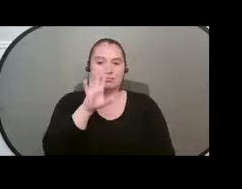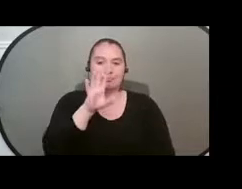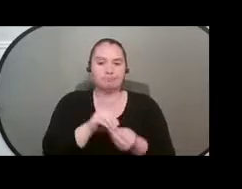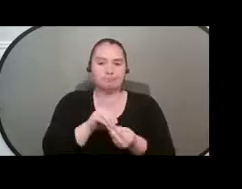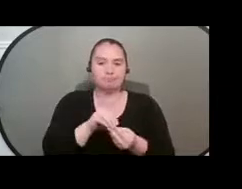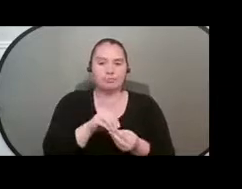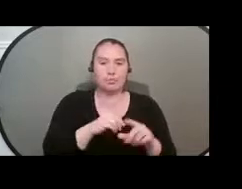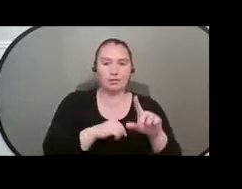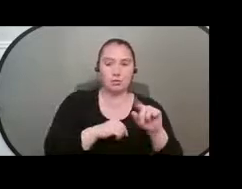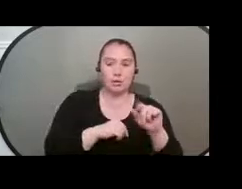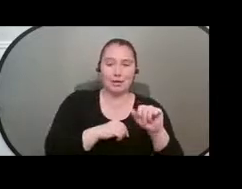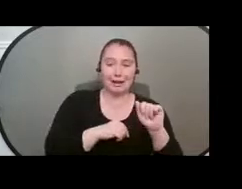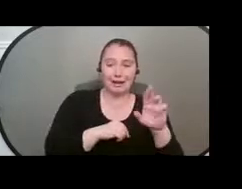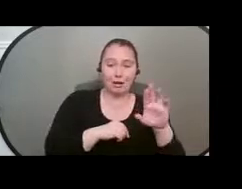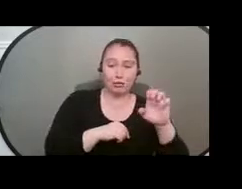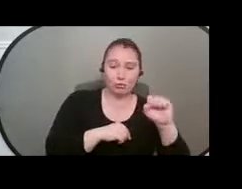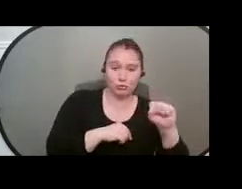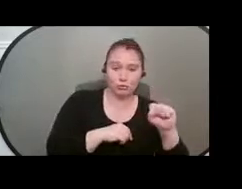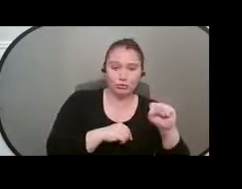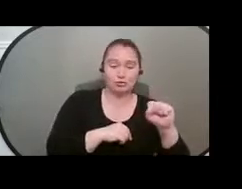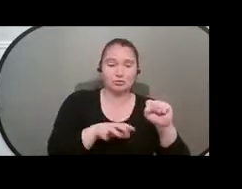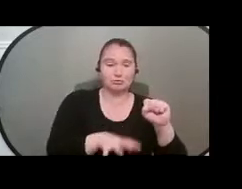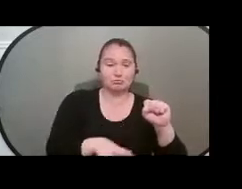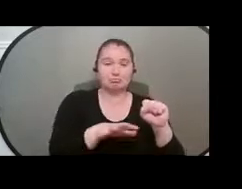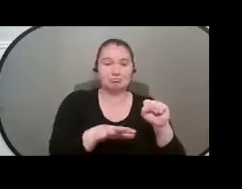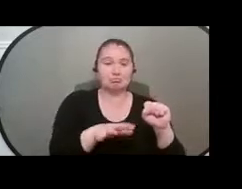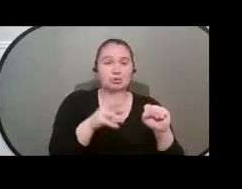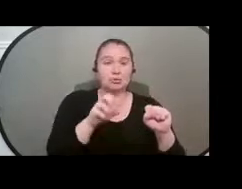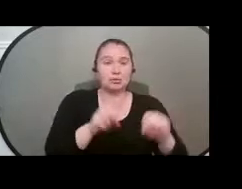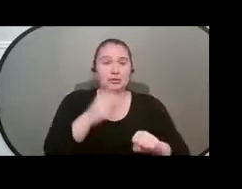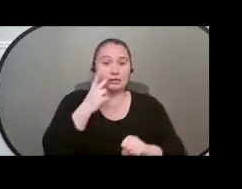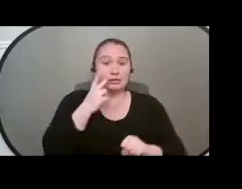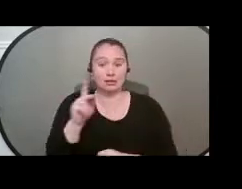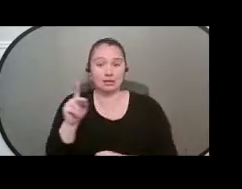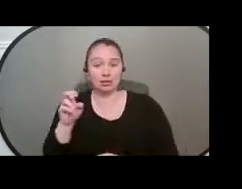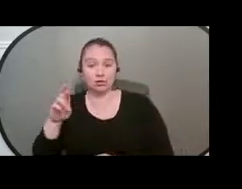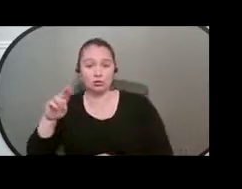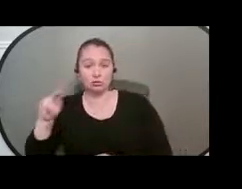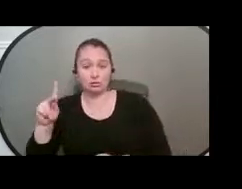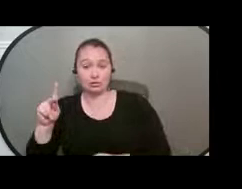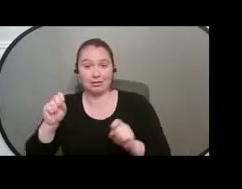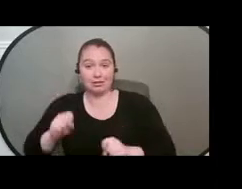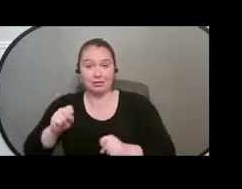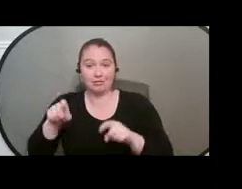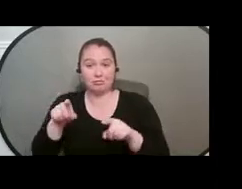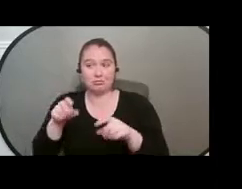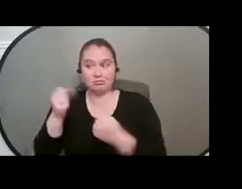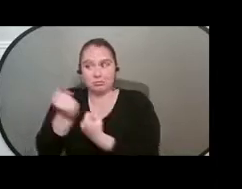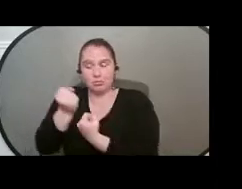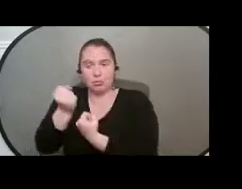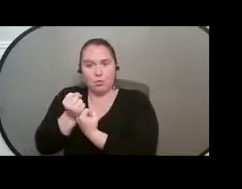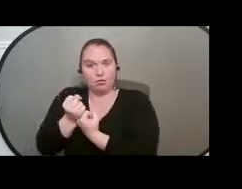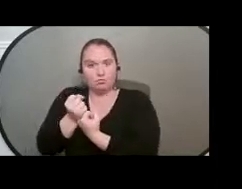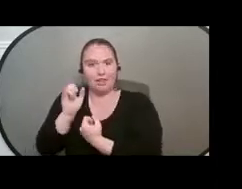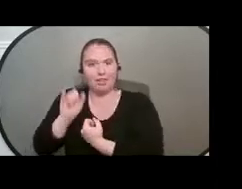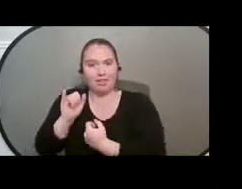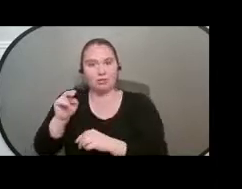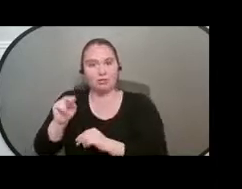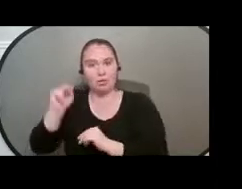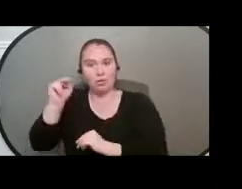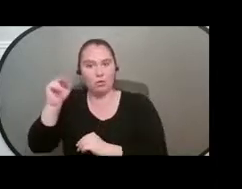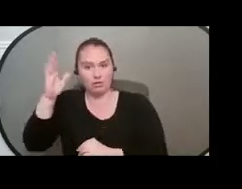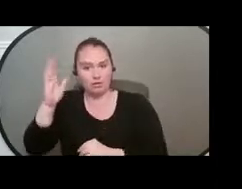space. So here we see Kendrick not only supports the campus that you see on the left, which is actually the north side,